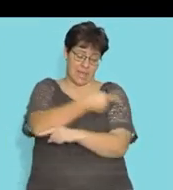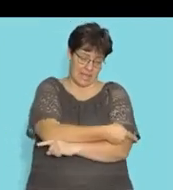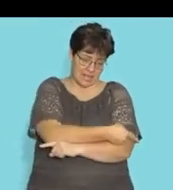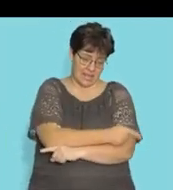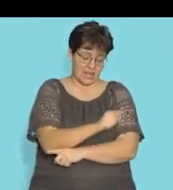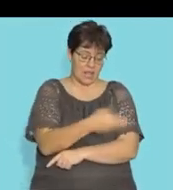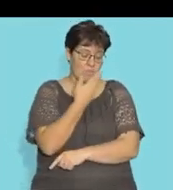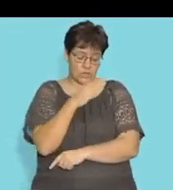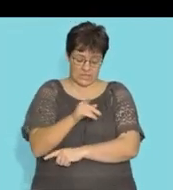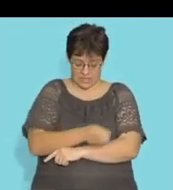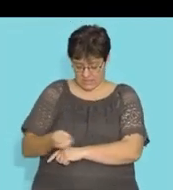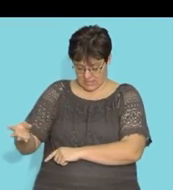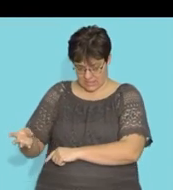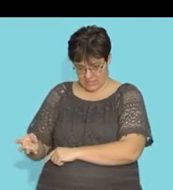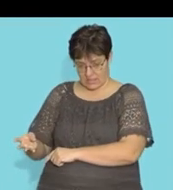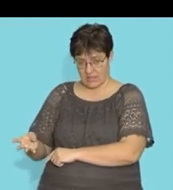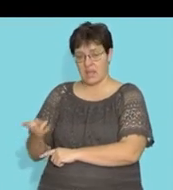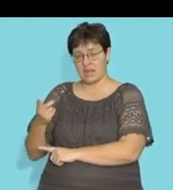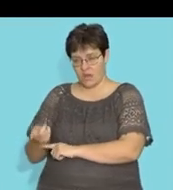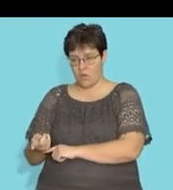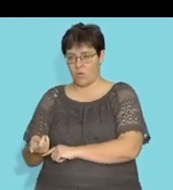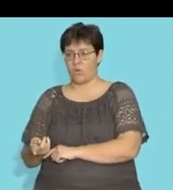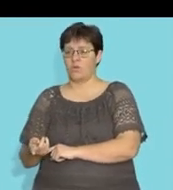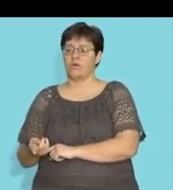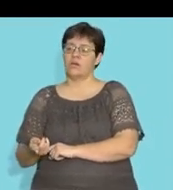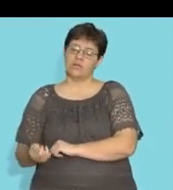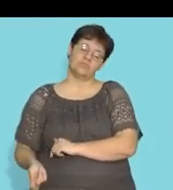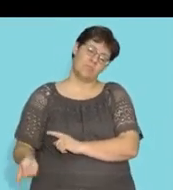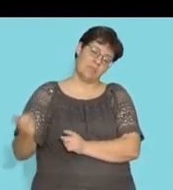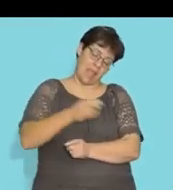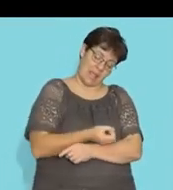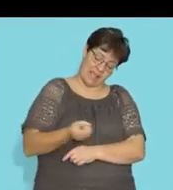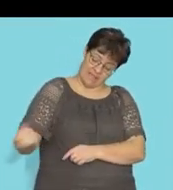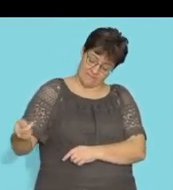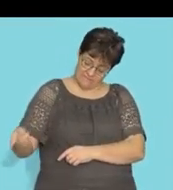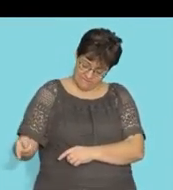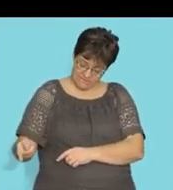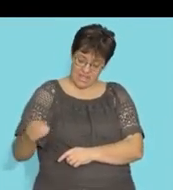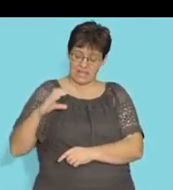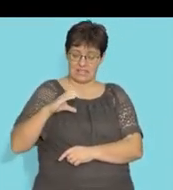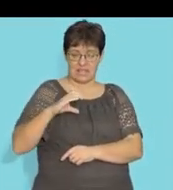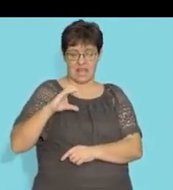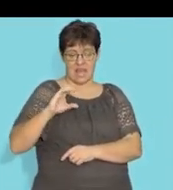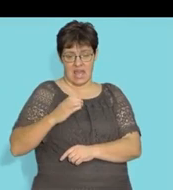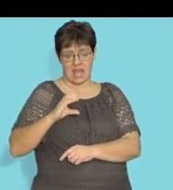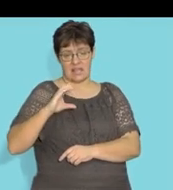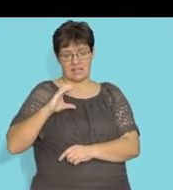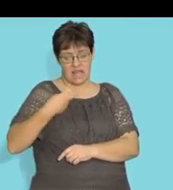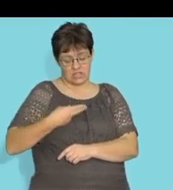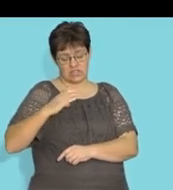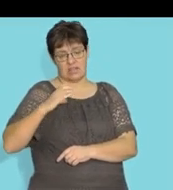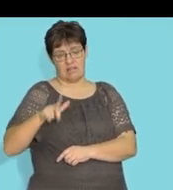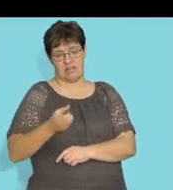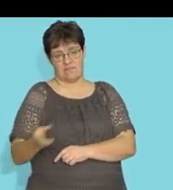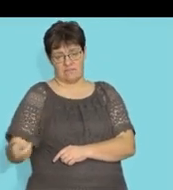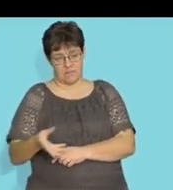the reverse reaction, that conjugate acid will now again transfer the proton to the chloride